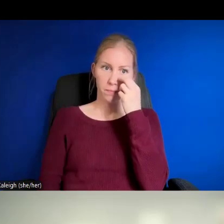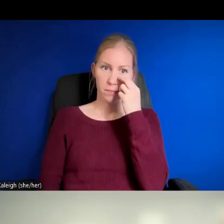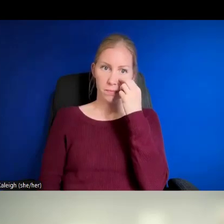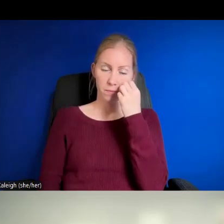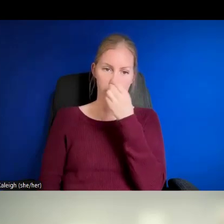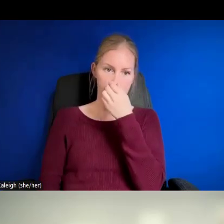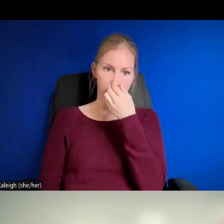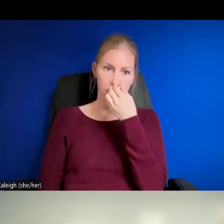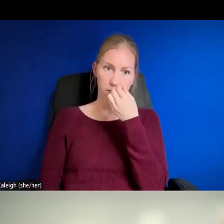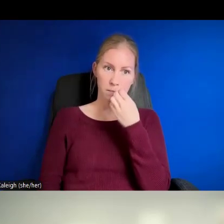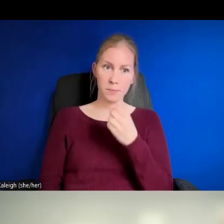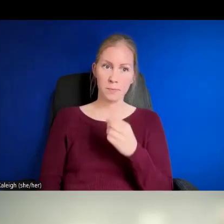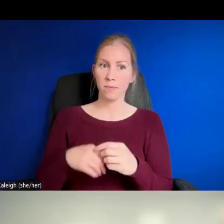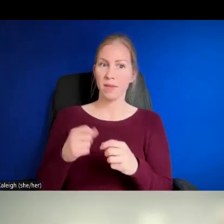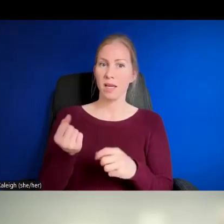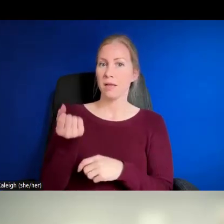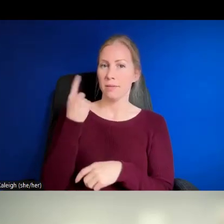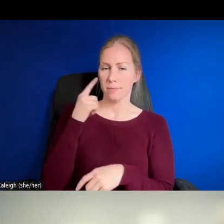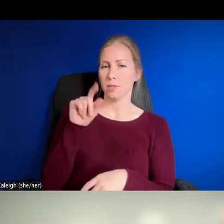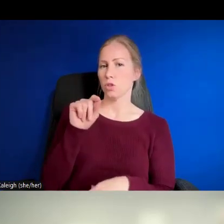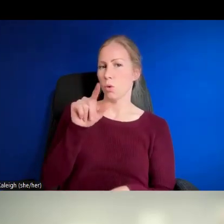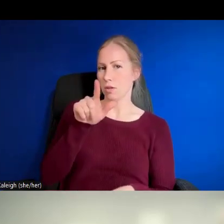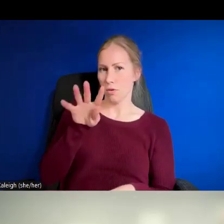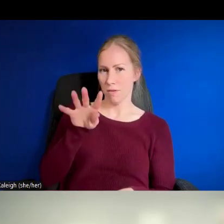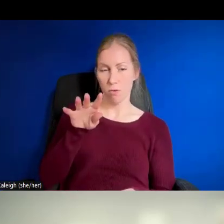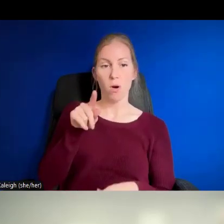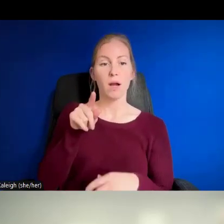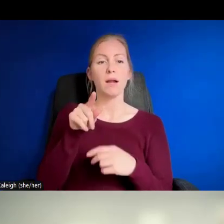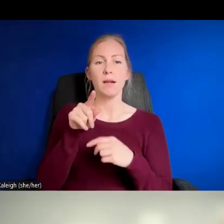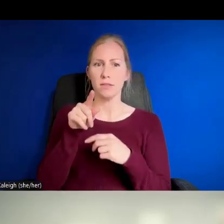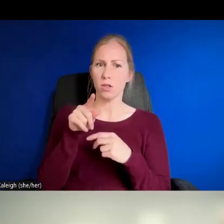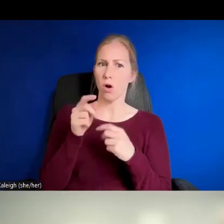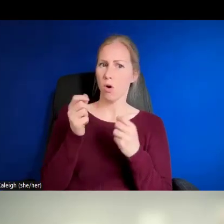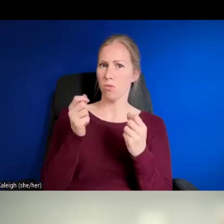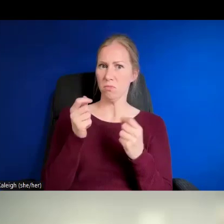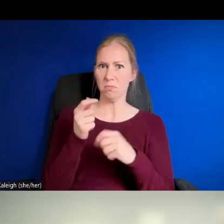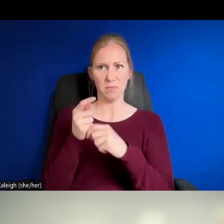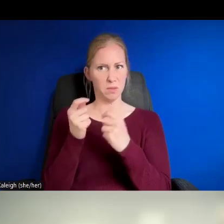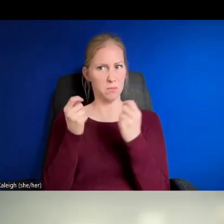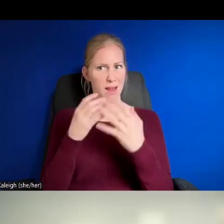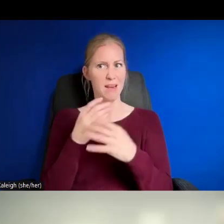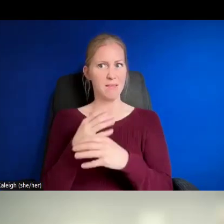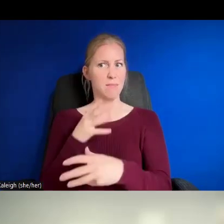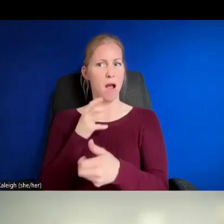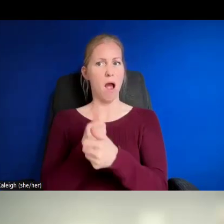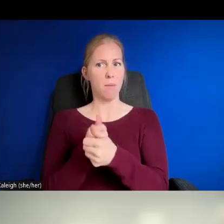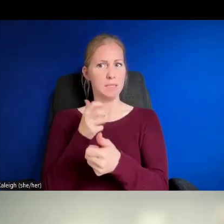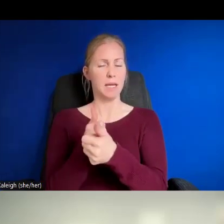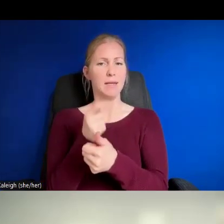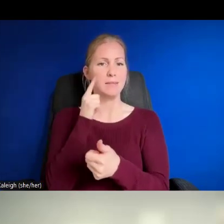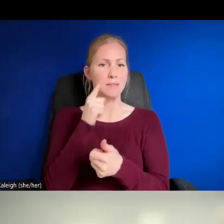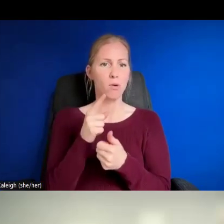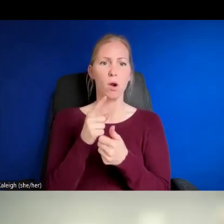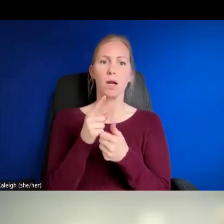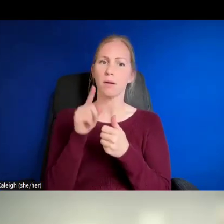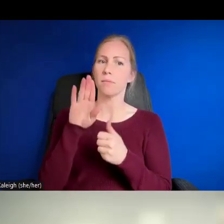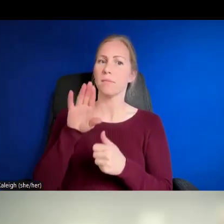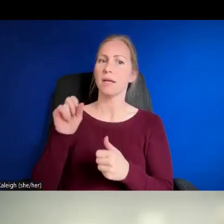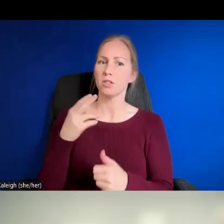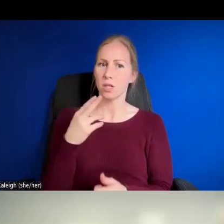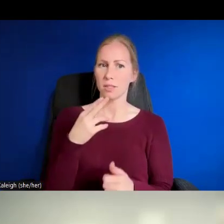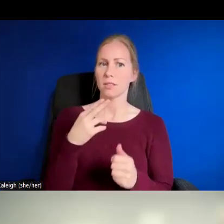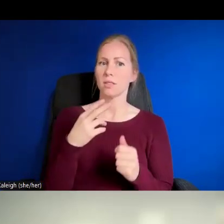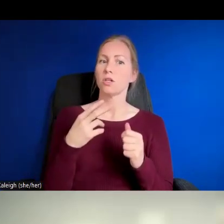In 2024, there were significant updates to Bridgewater's restraint, seclusion, and